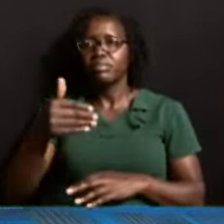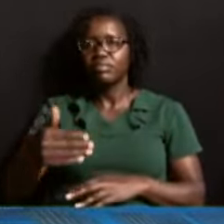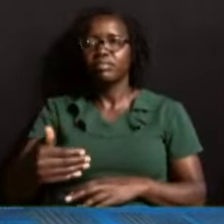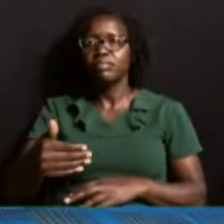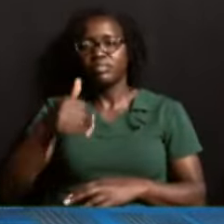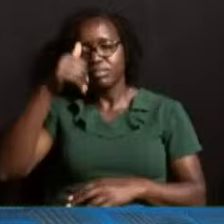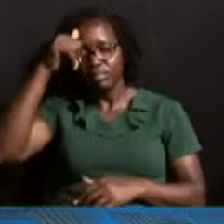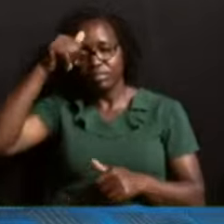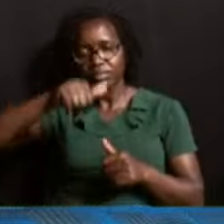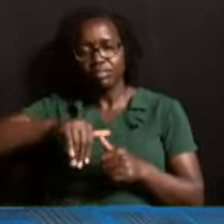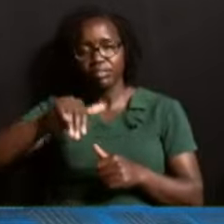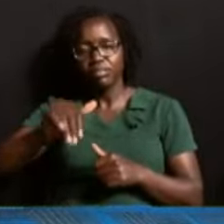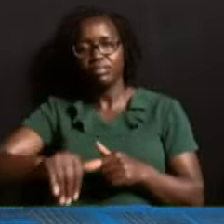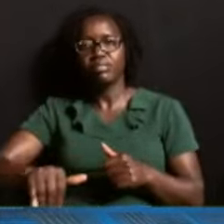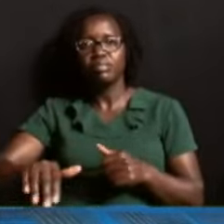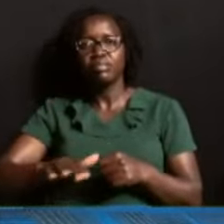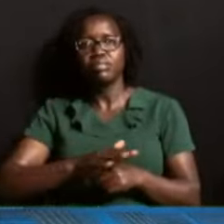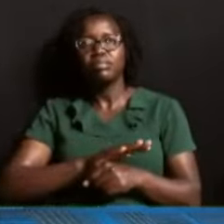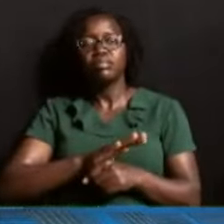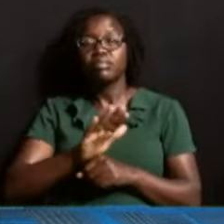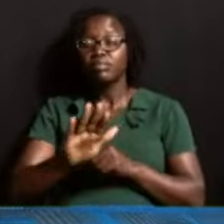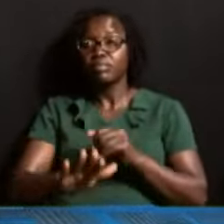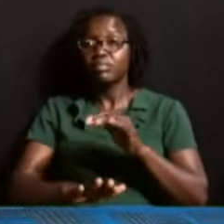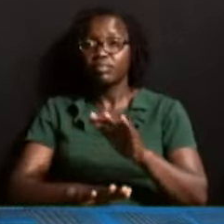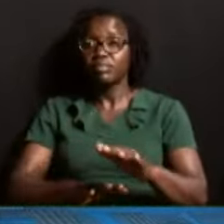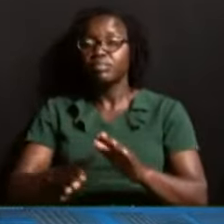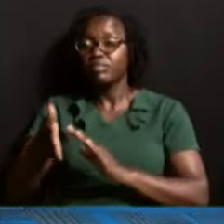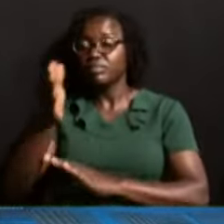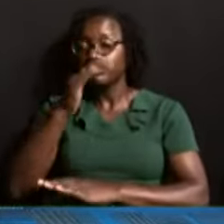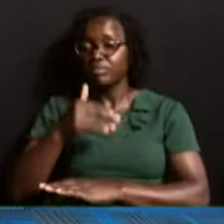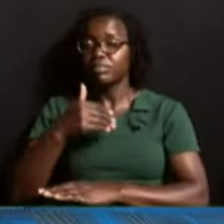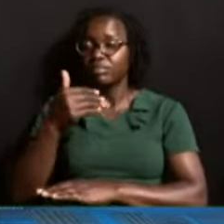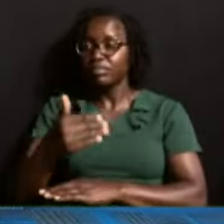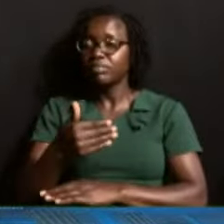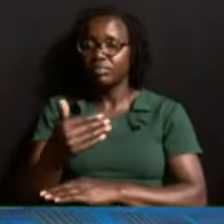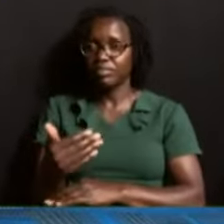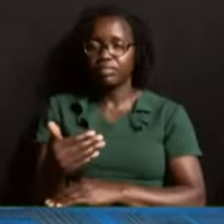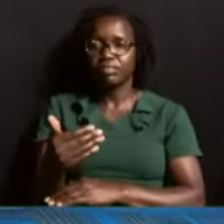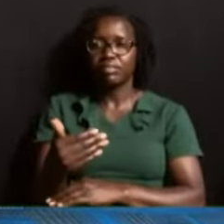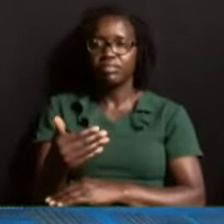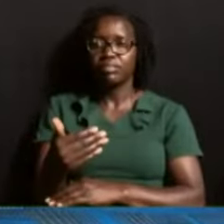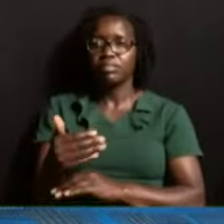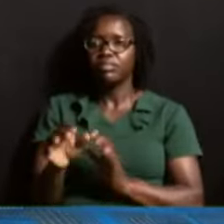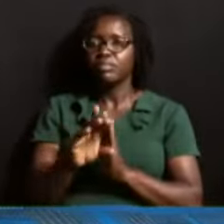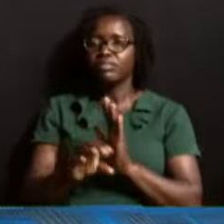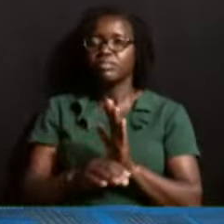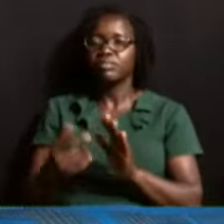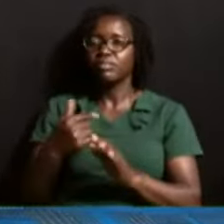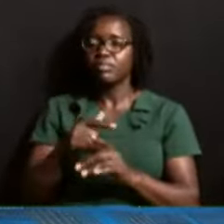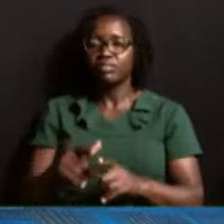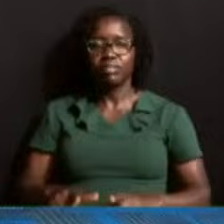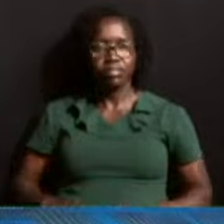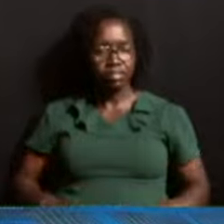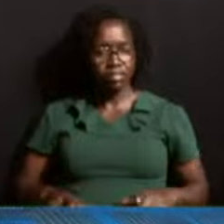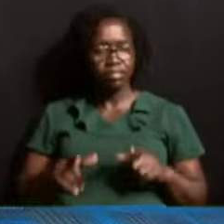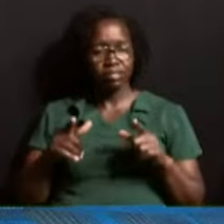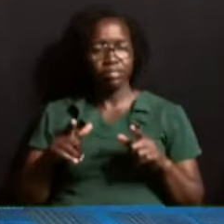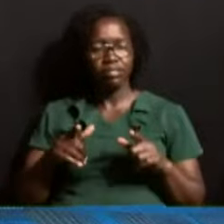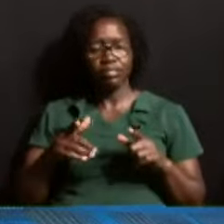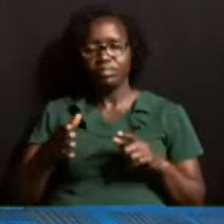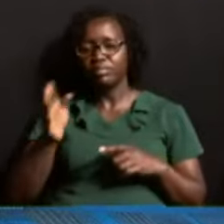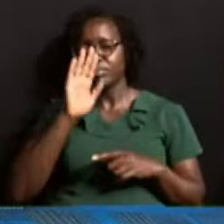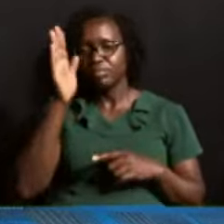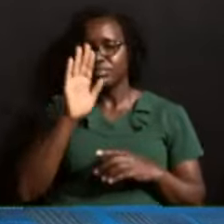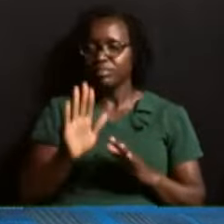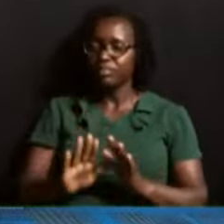that the footprint of God is in every chapter of our life. God never